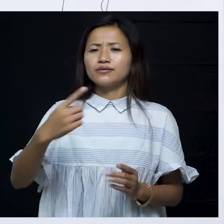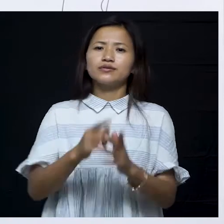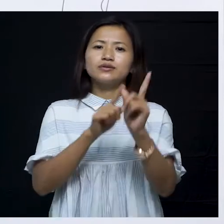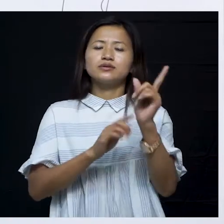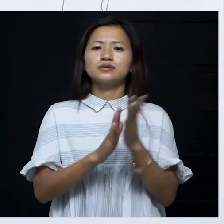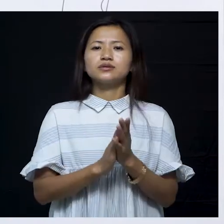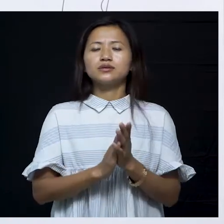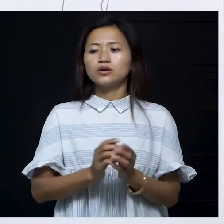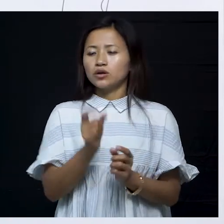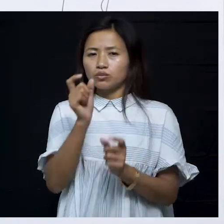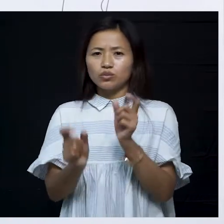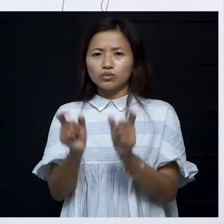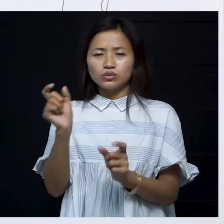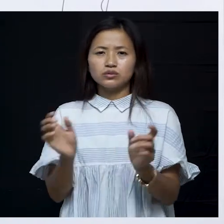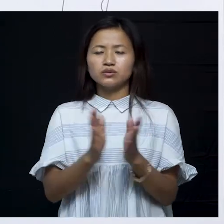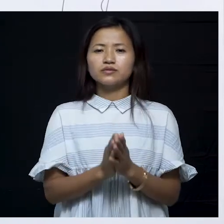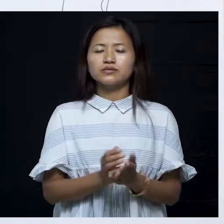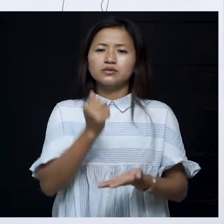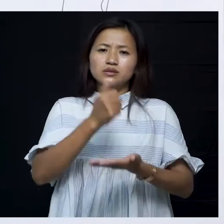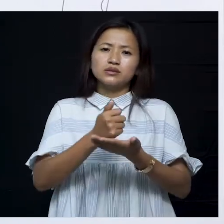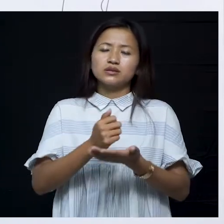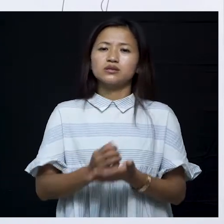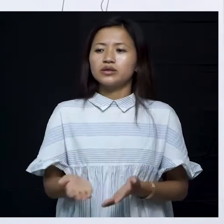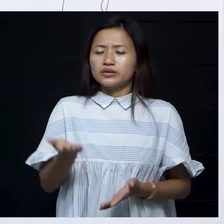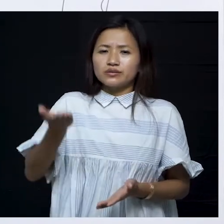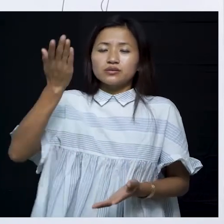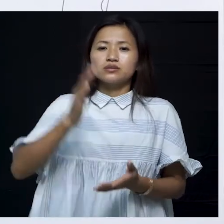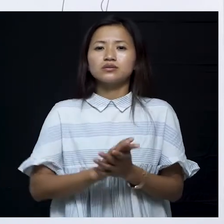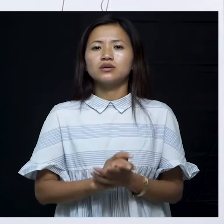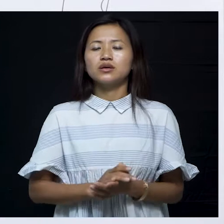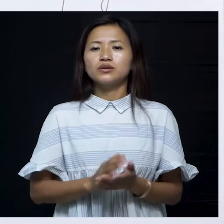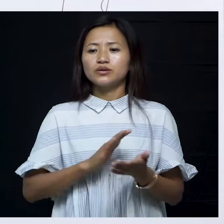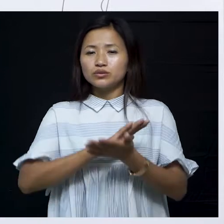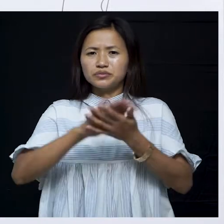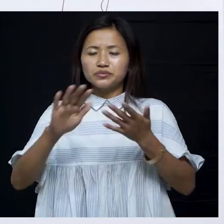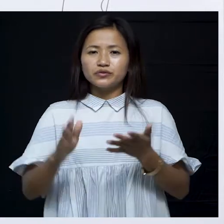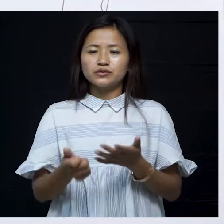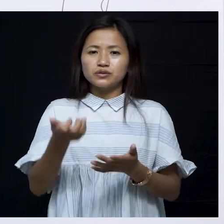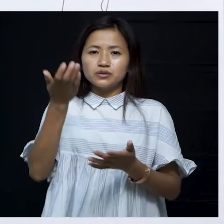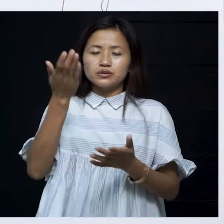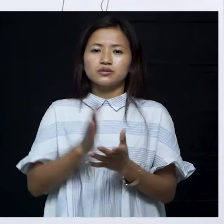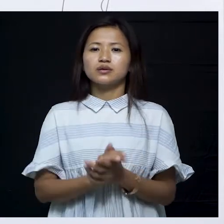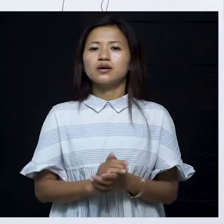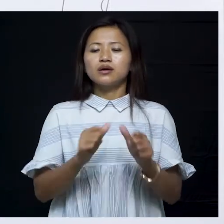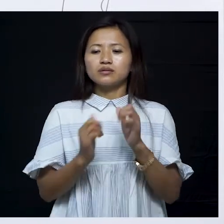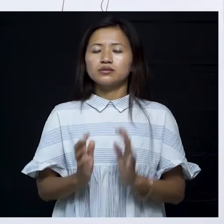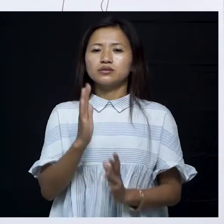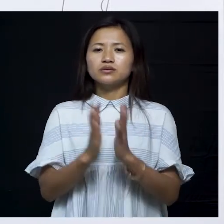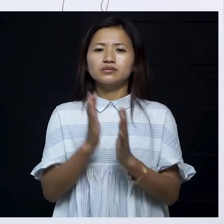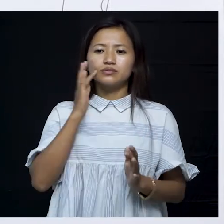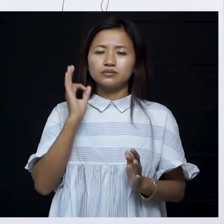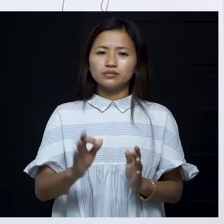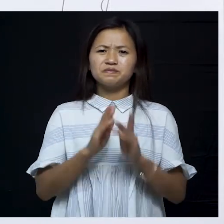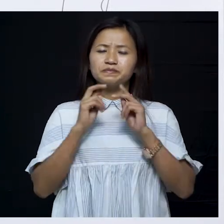and in order to meet the demands of this huge population, improving the agriculture was very important. So the